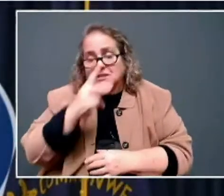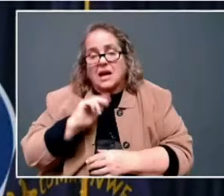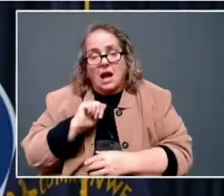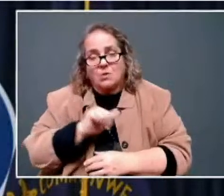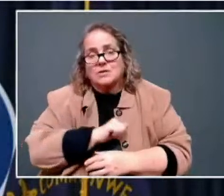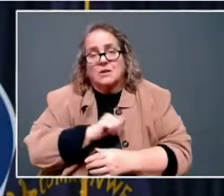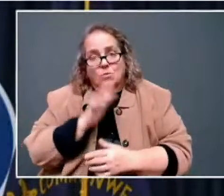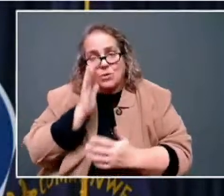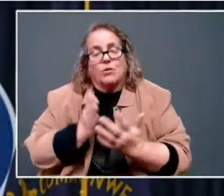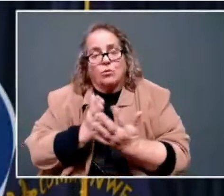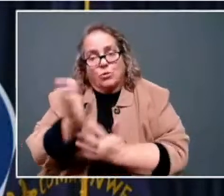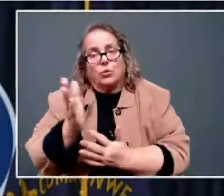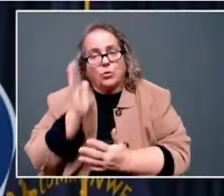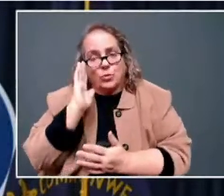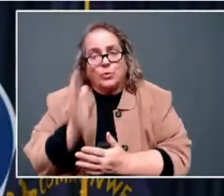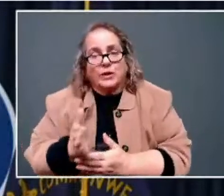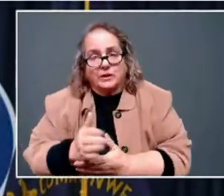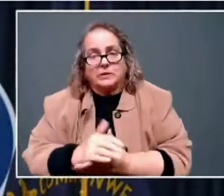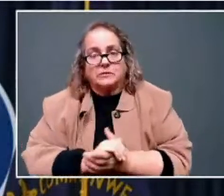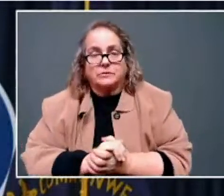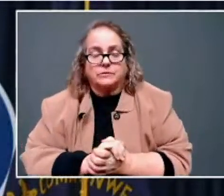you, Governor.